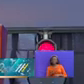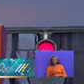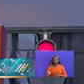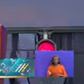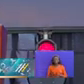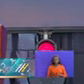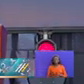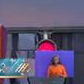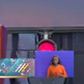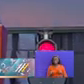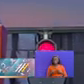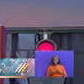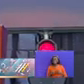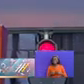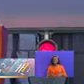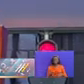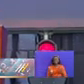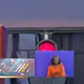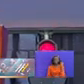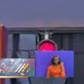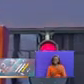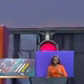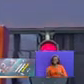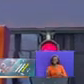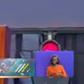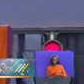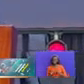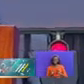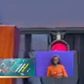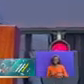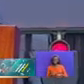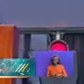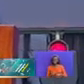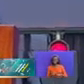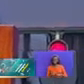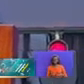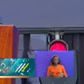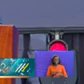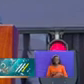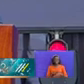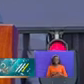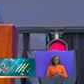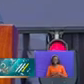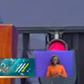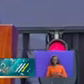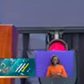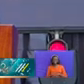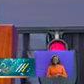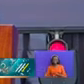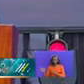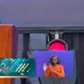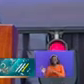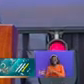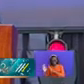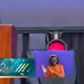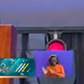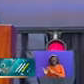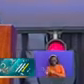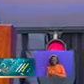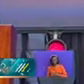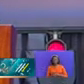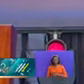characterized by sexual perversion there was a whole gay city called Sodom it was a gay